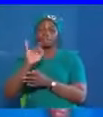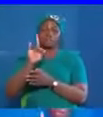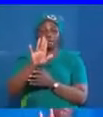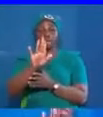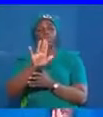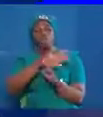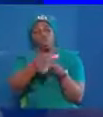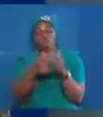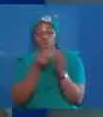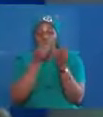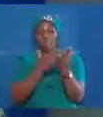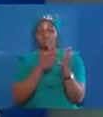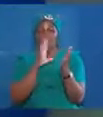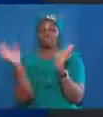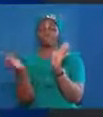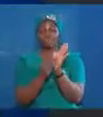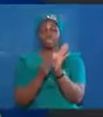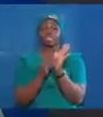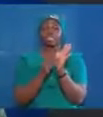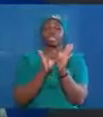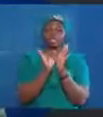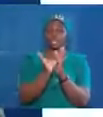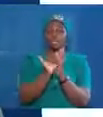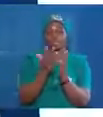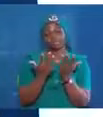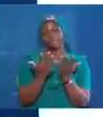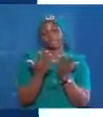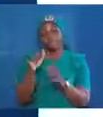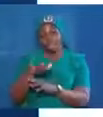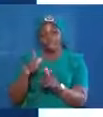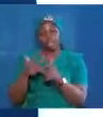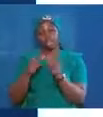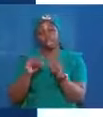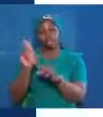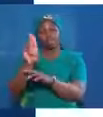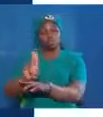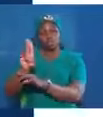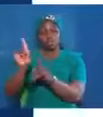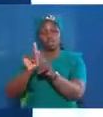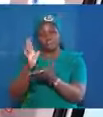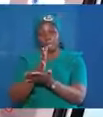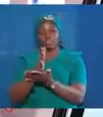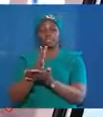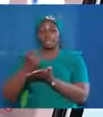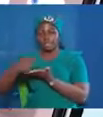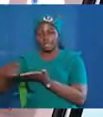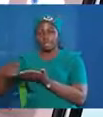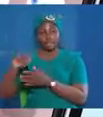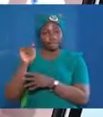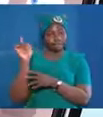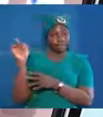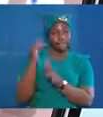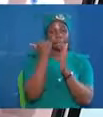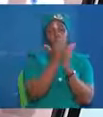will be captured in that format, and it will be used as part of the signatures. So this is the program we